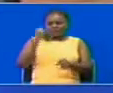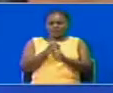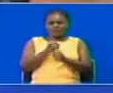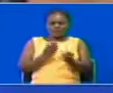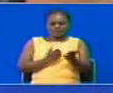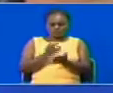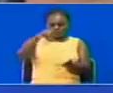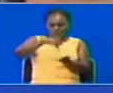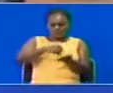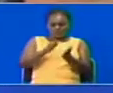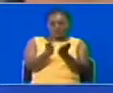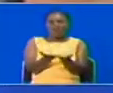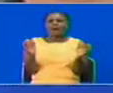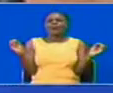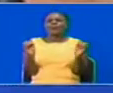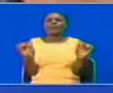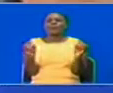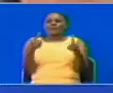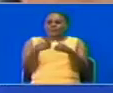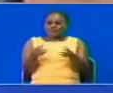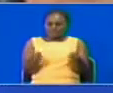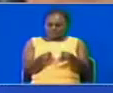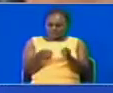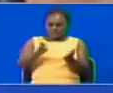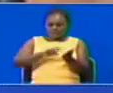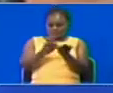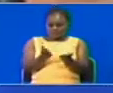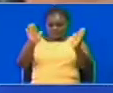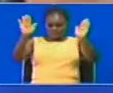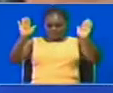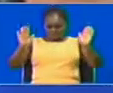in the register. And so the issue of the register is important.